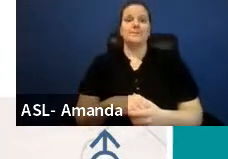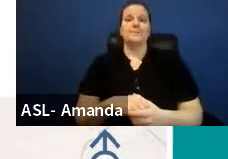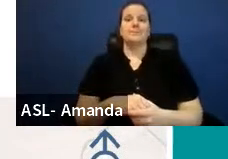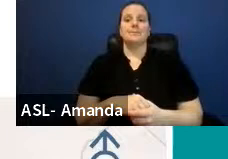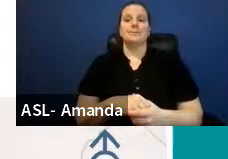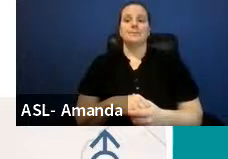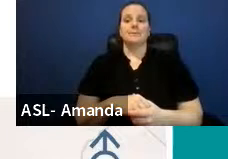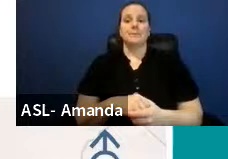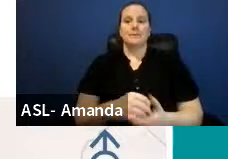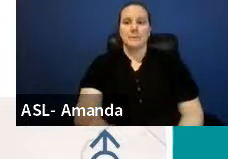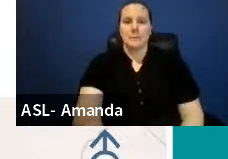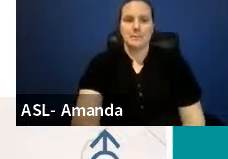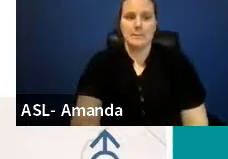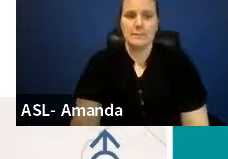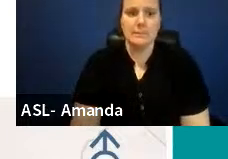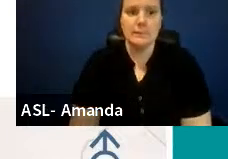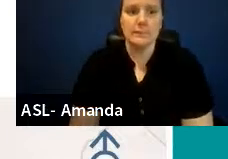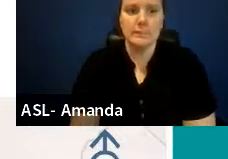at at